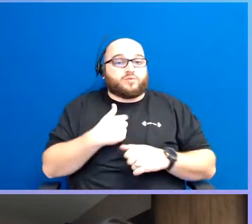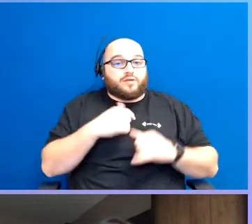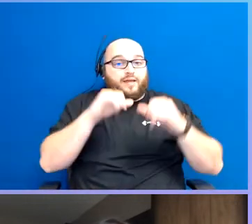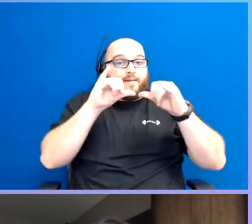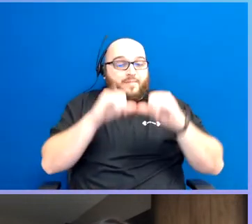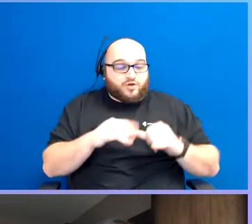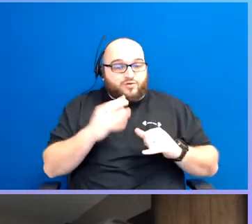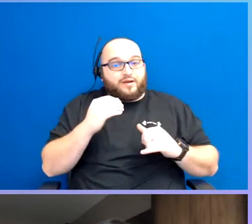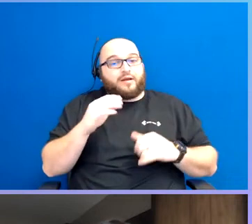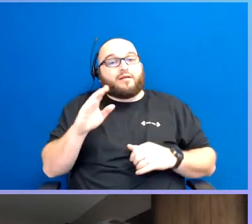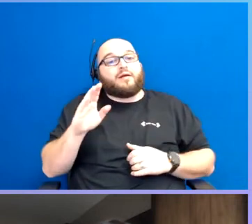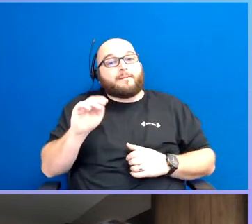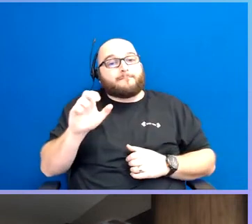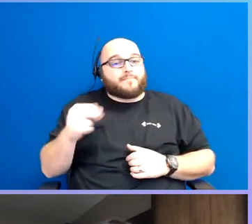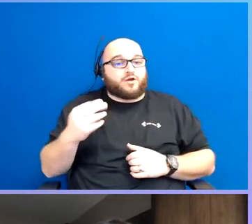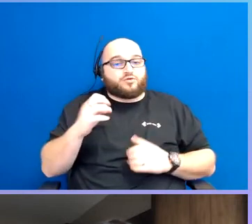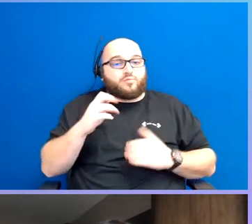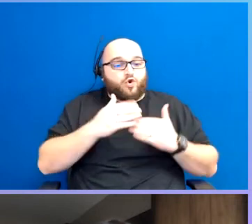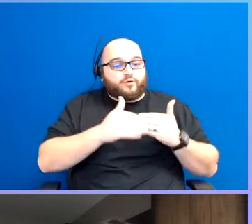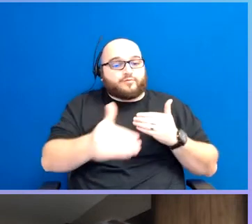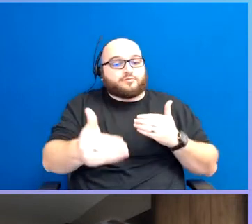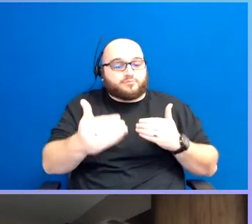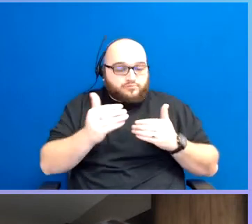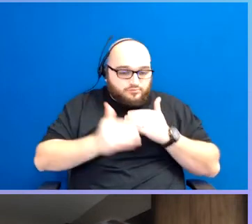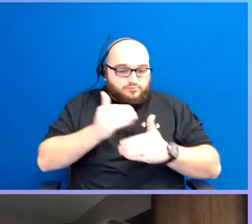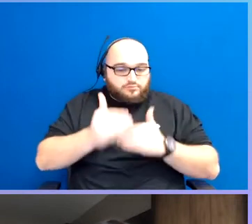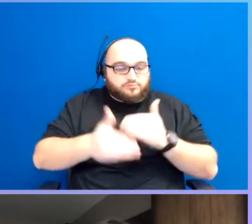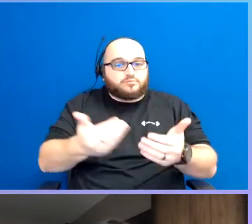benchmarking accessibility.